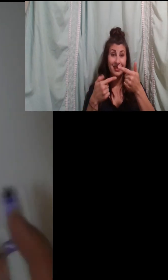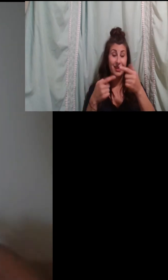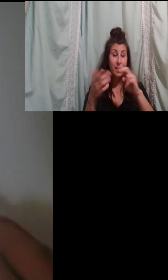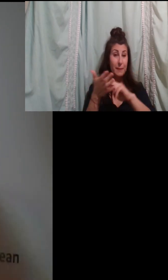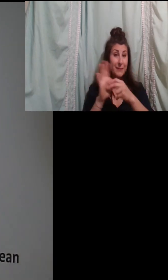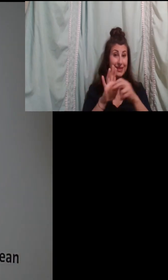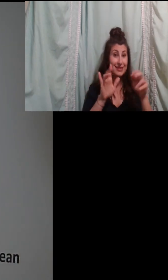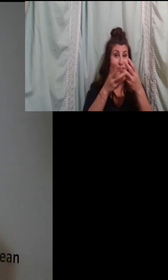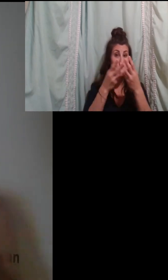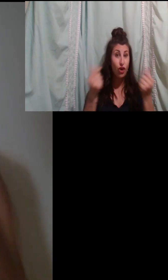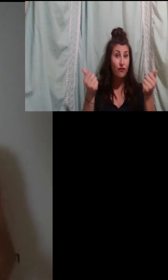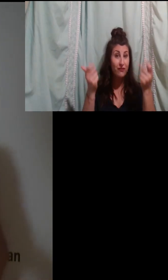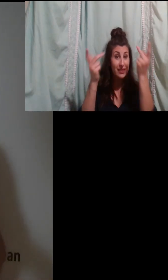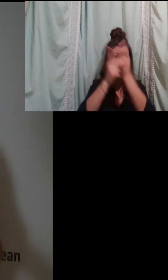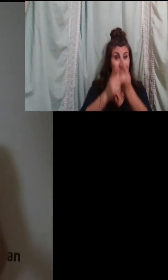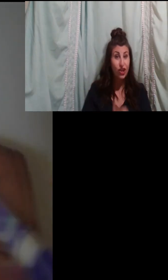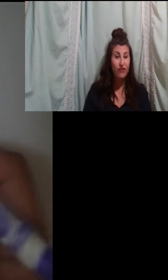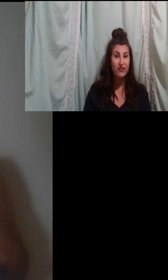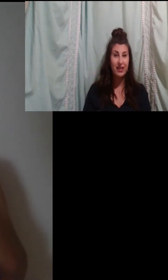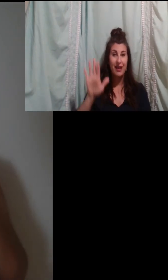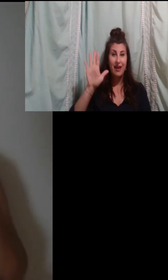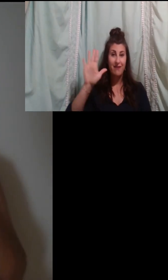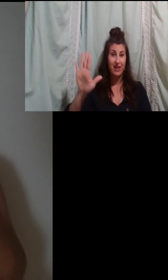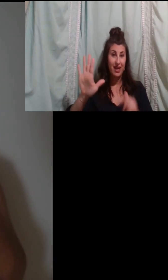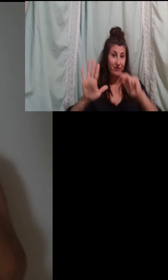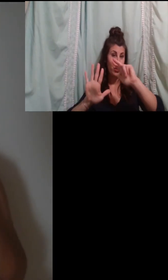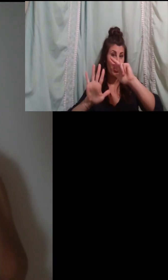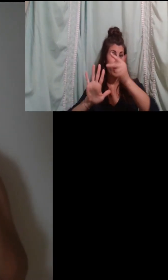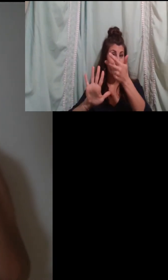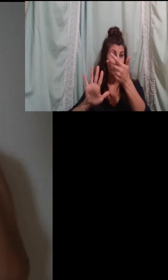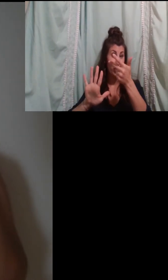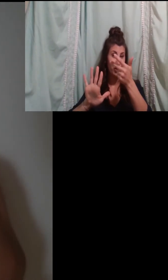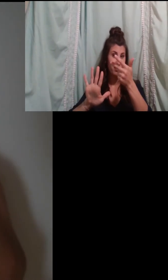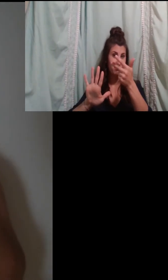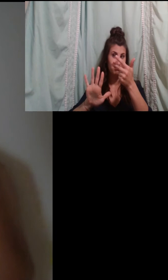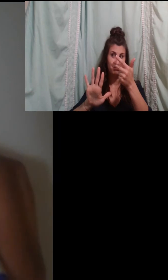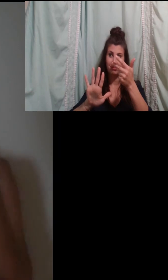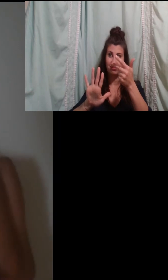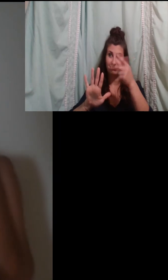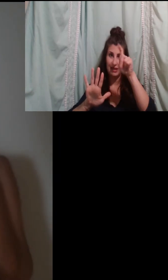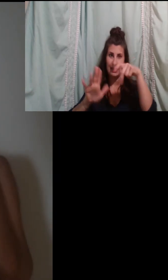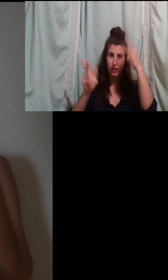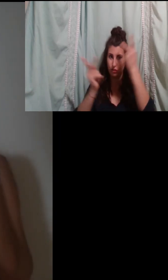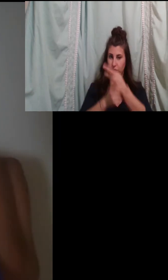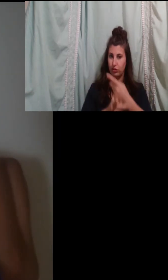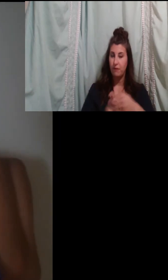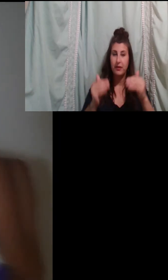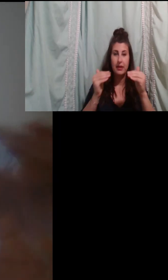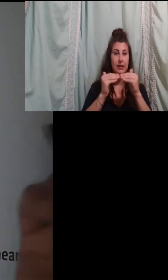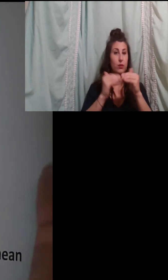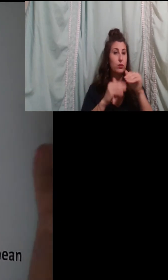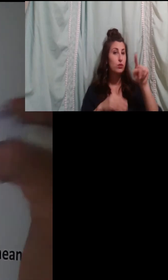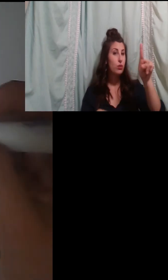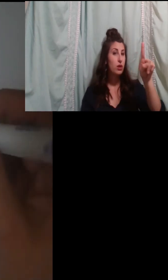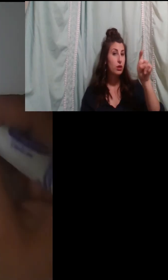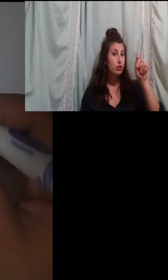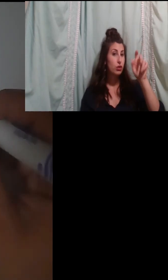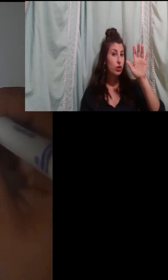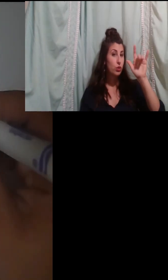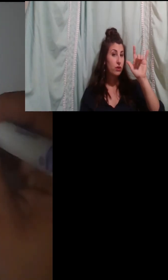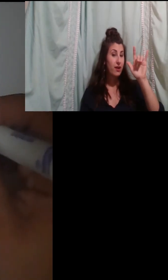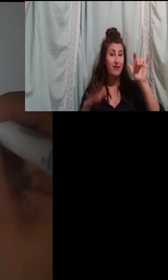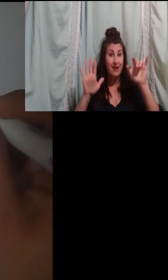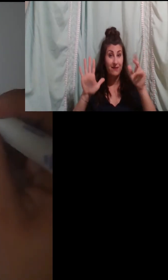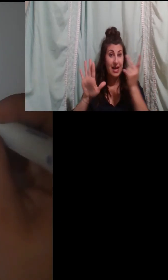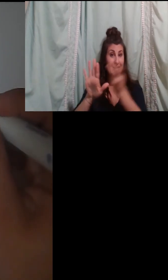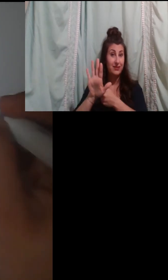right, evaluating is solving. So if I have 5 to the third, which is 5 cubed, I need to solve it to make